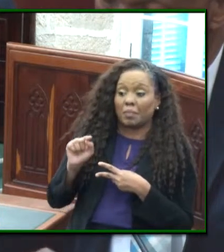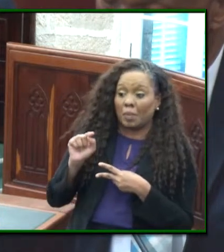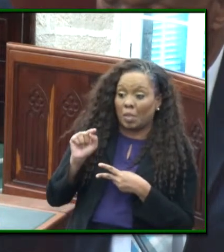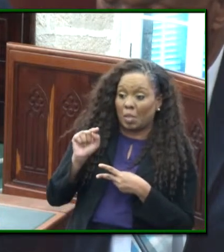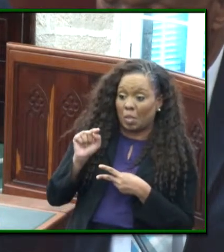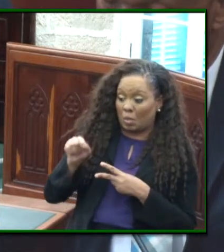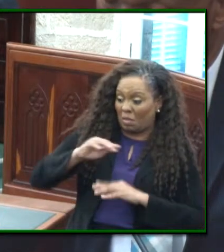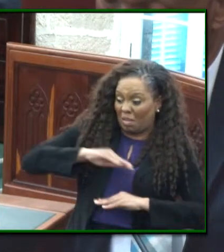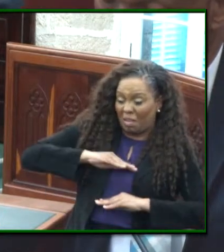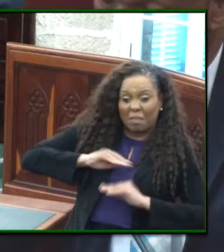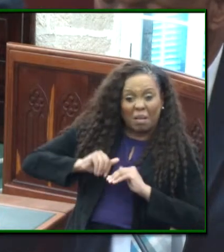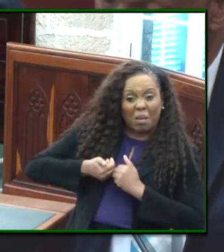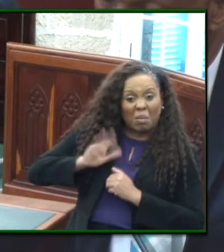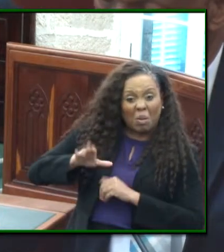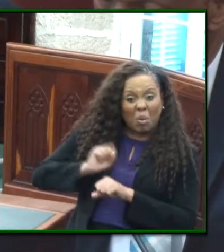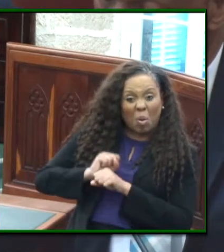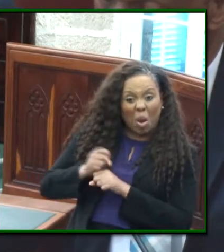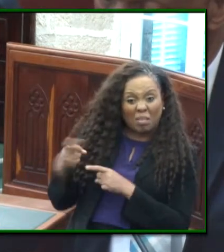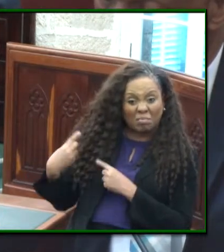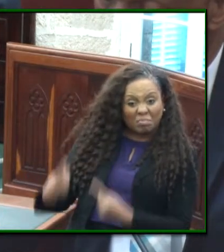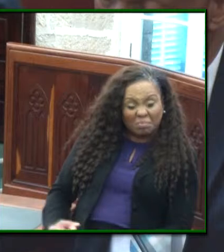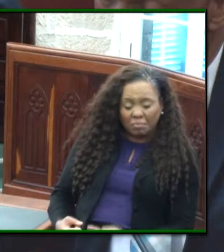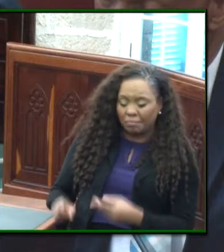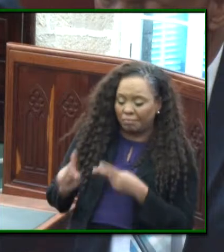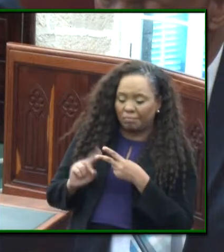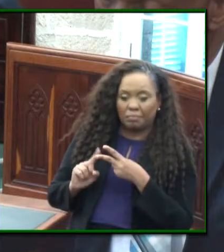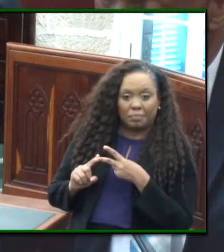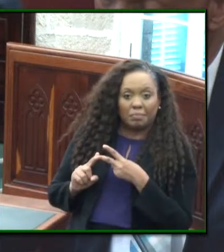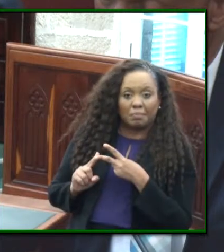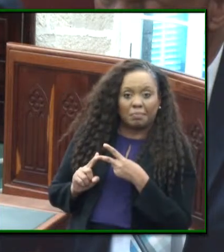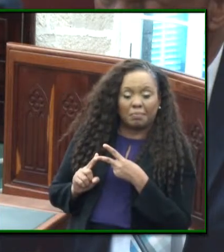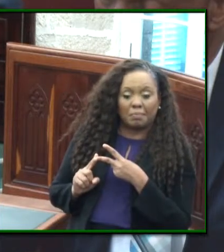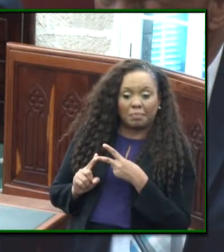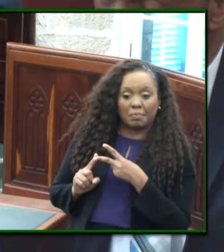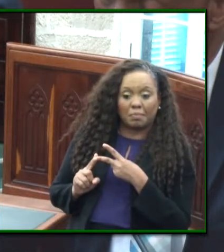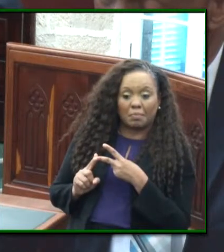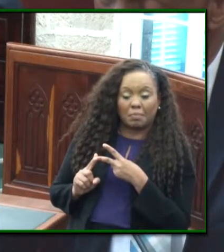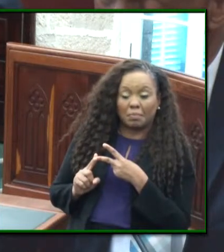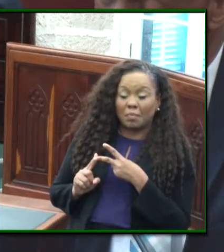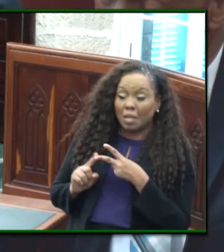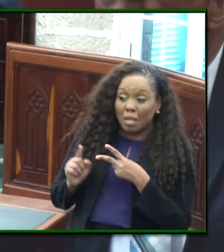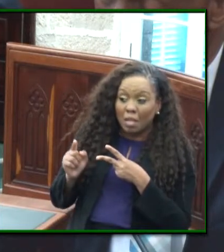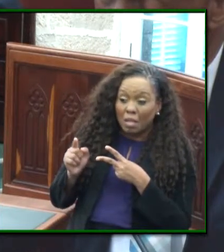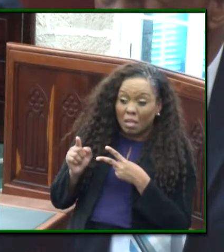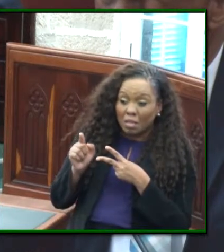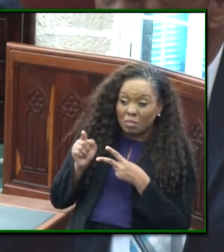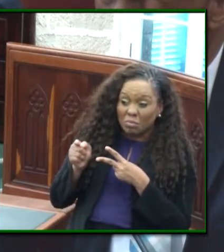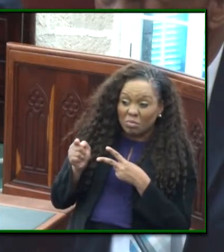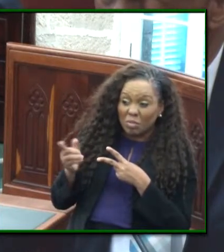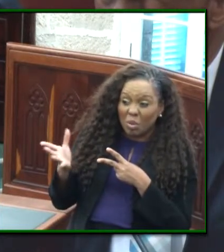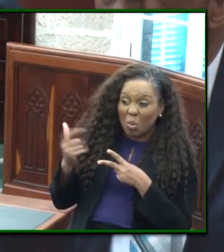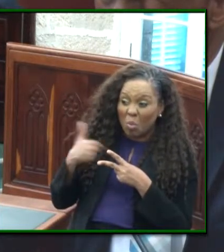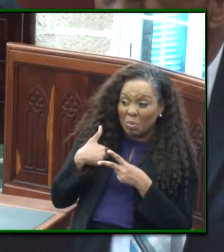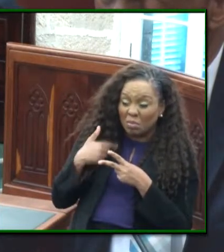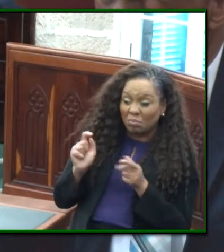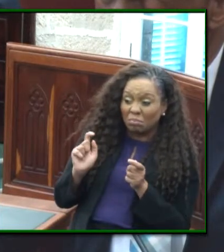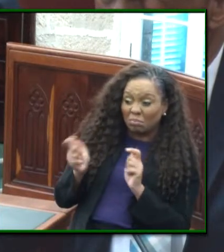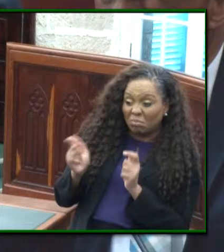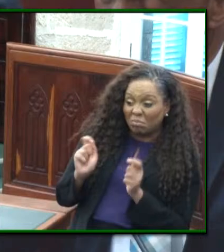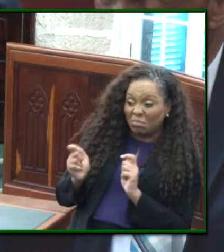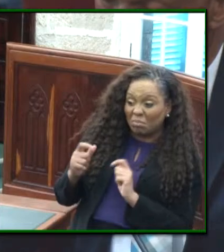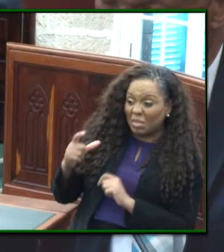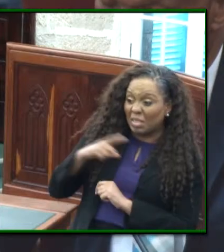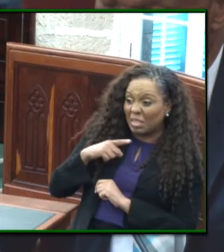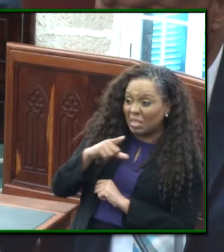you are working now? And two, do you want me to amend the legislation to give you